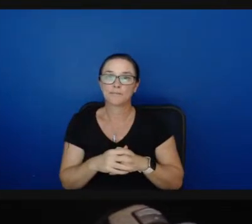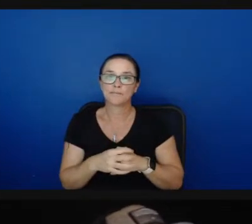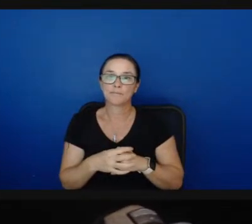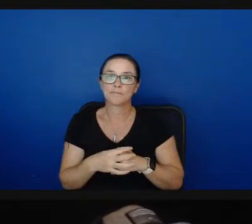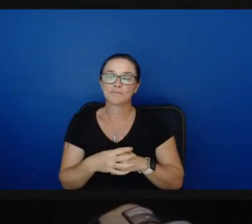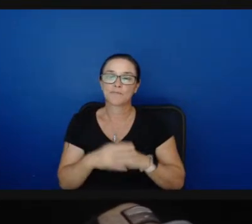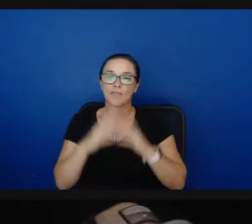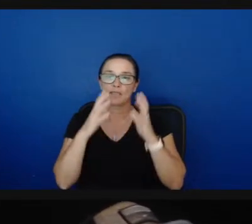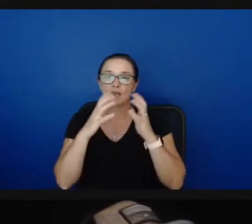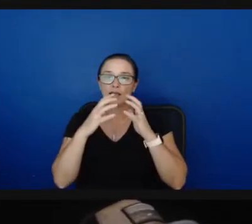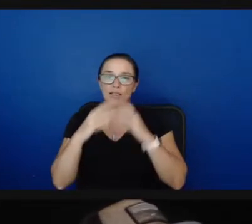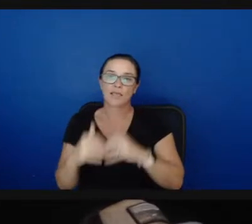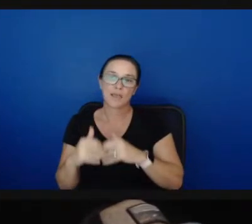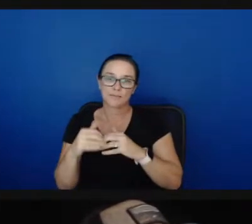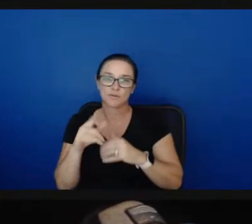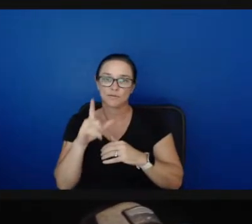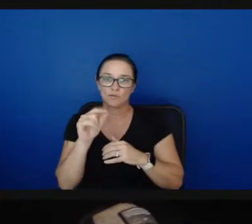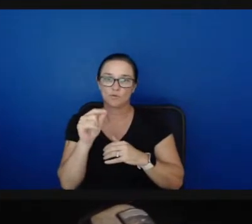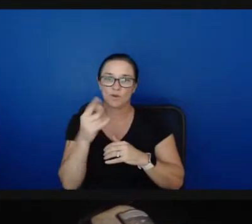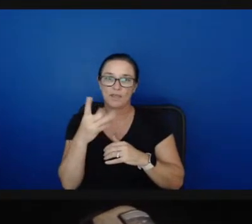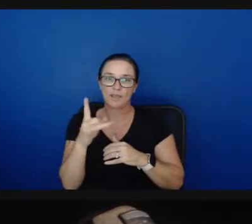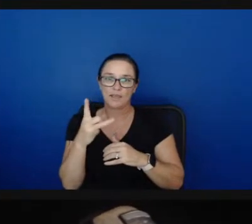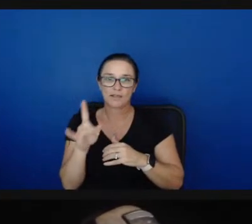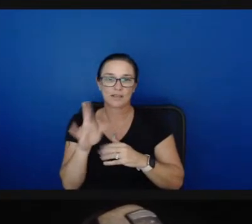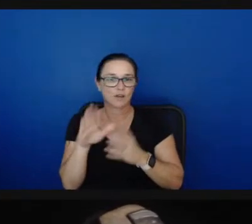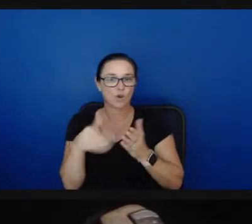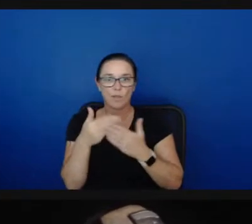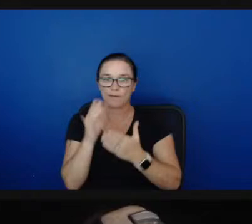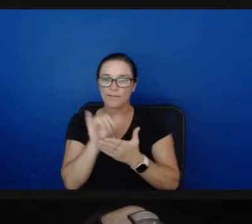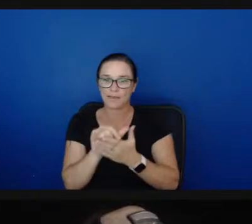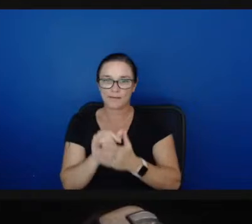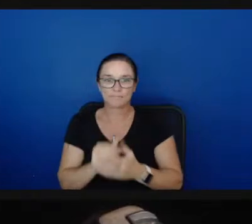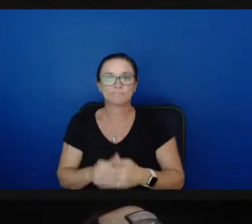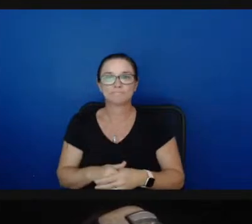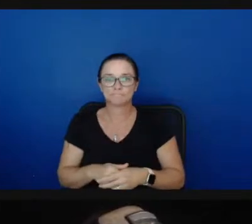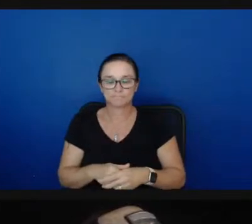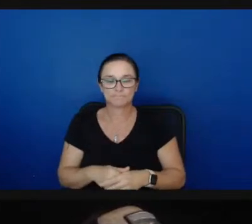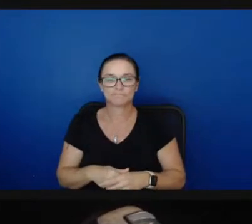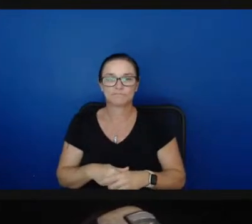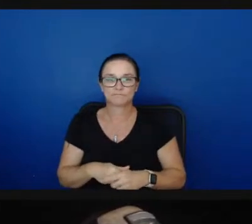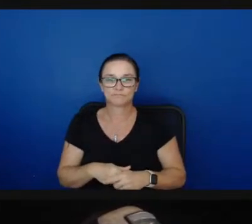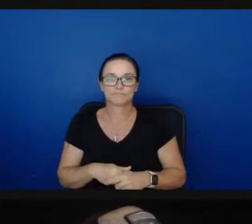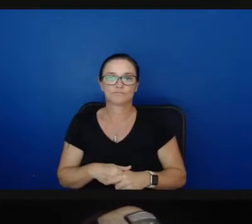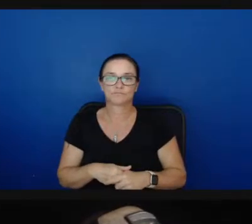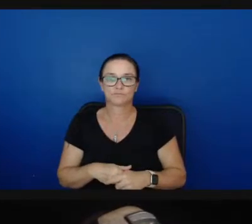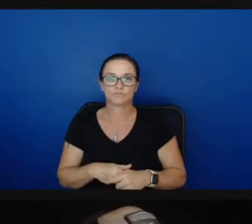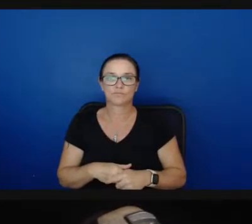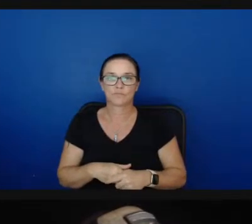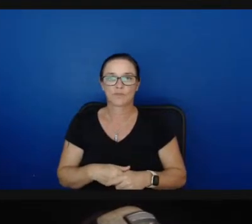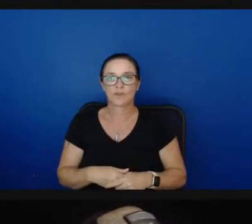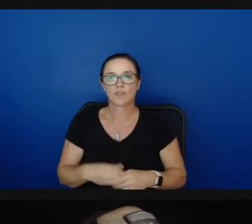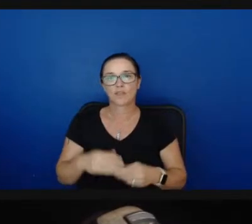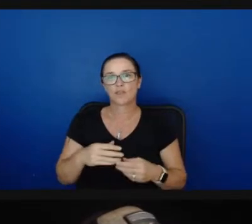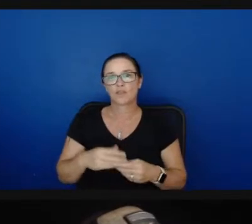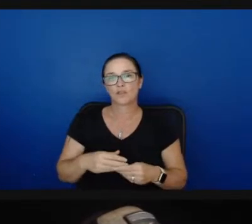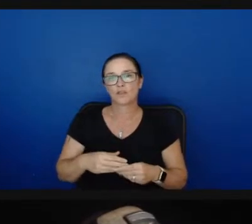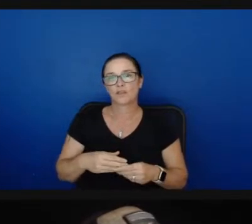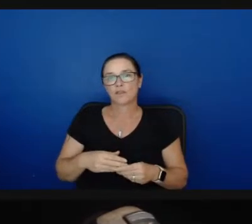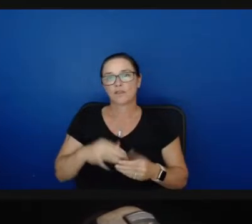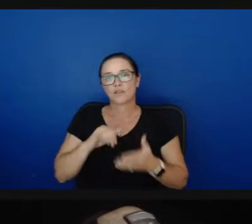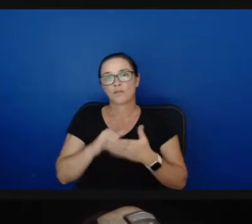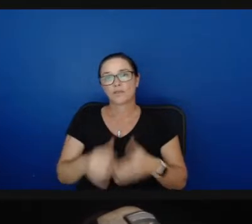collapse in 2018, all of that, right? So getting into more of the history here,